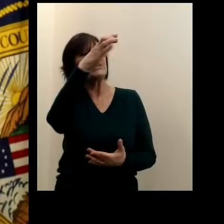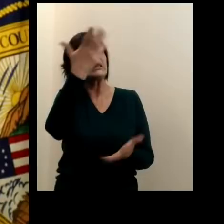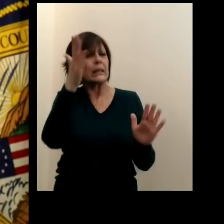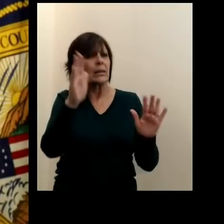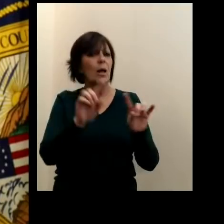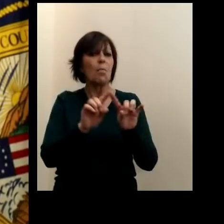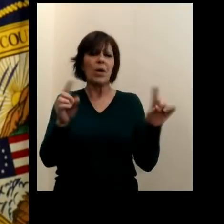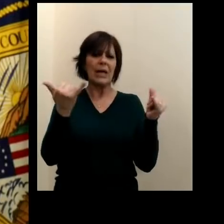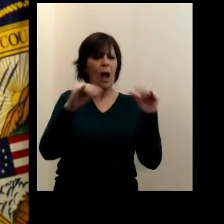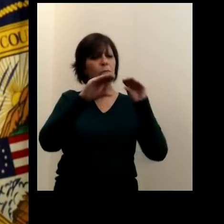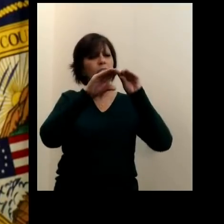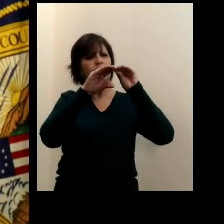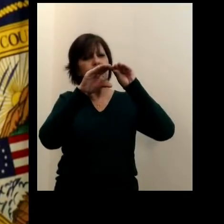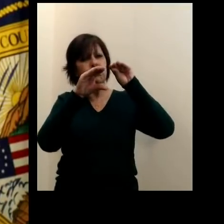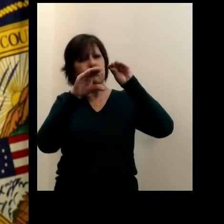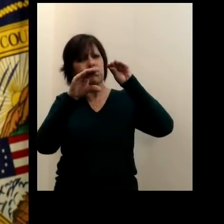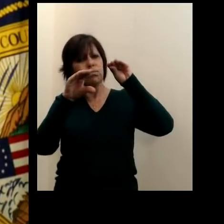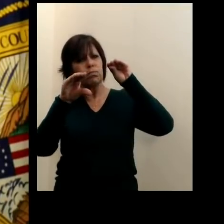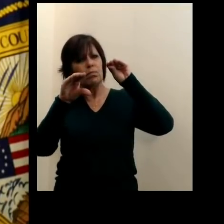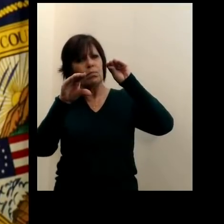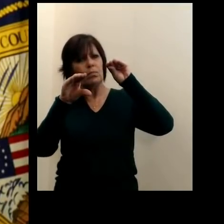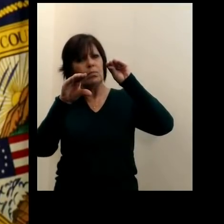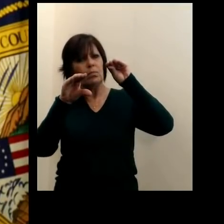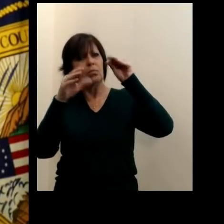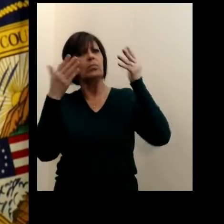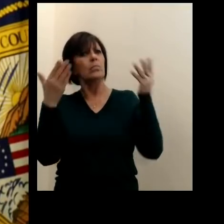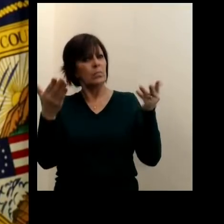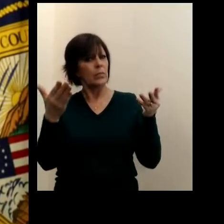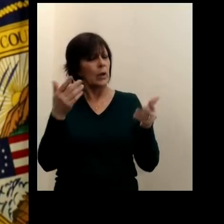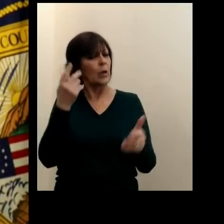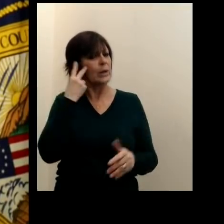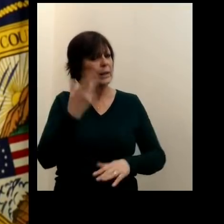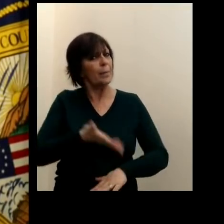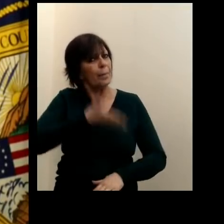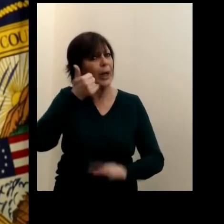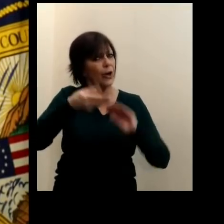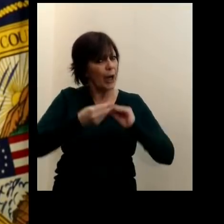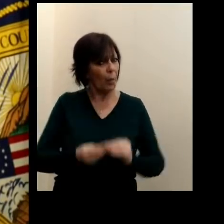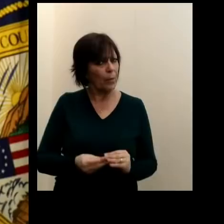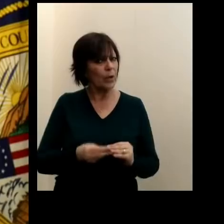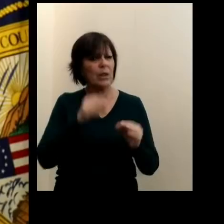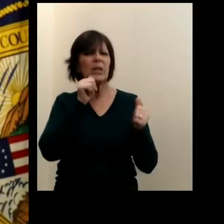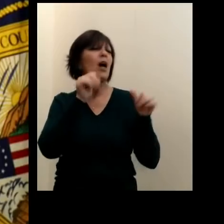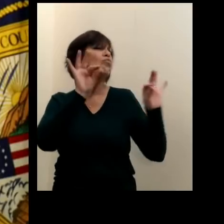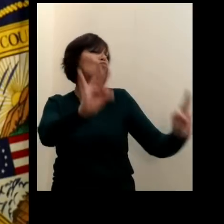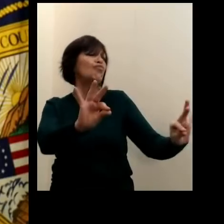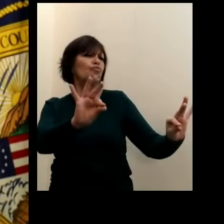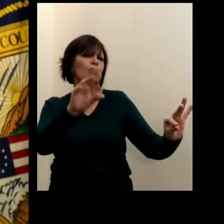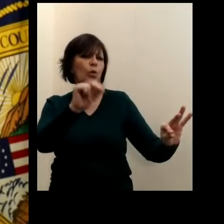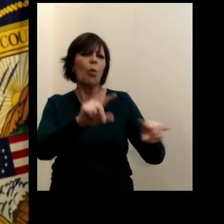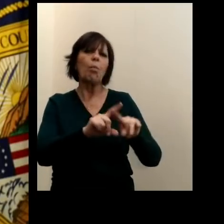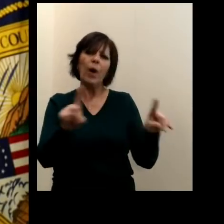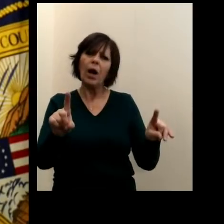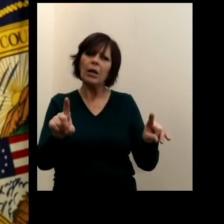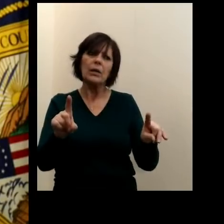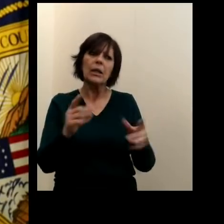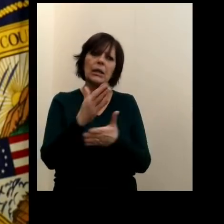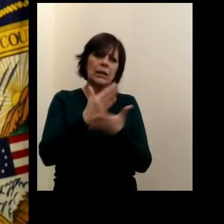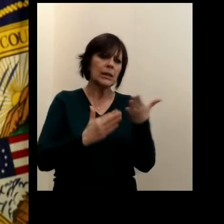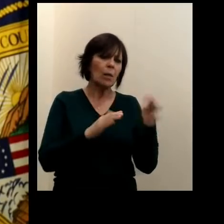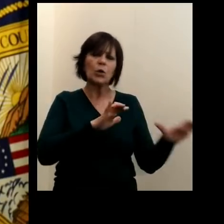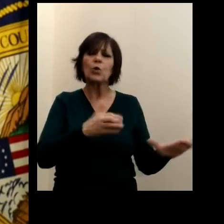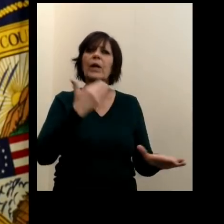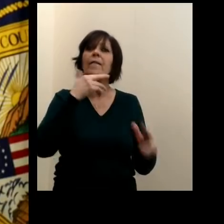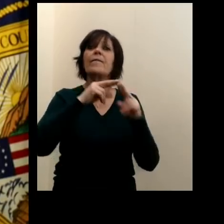spike. We are starting to see little better numbers, not great numbers. There are parts of our community that are doing